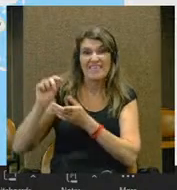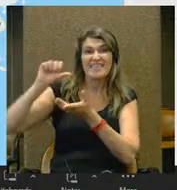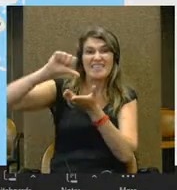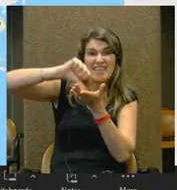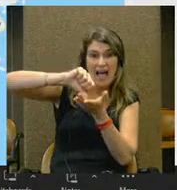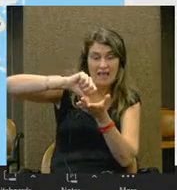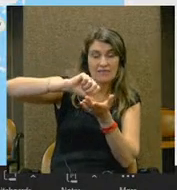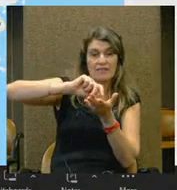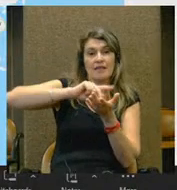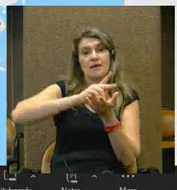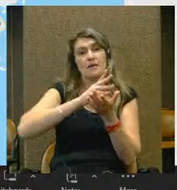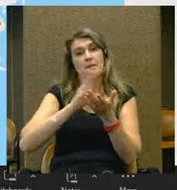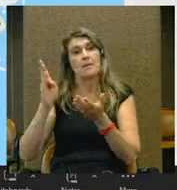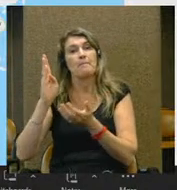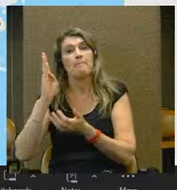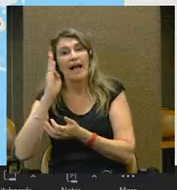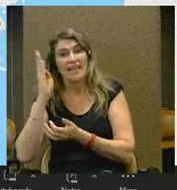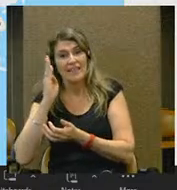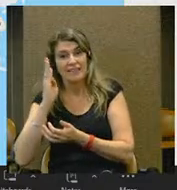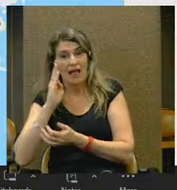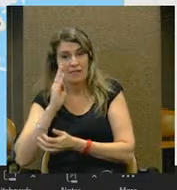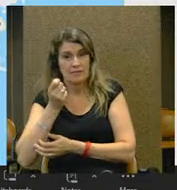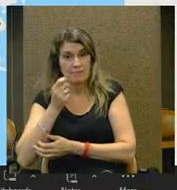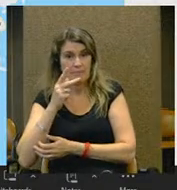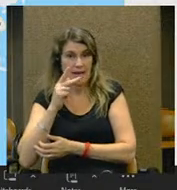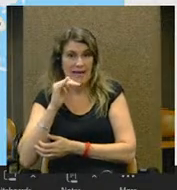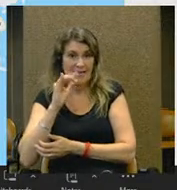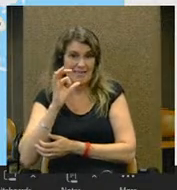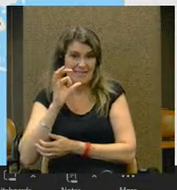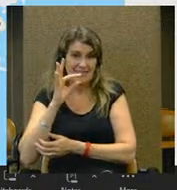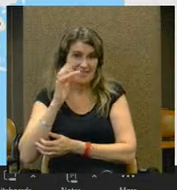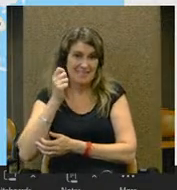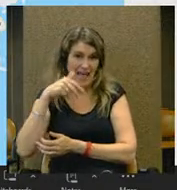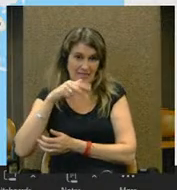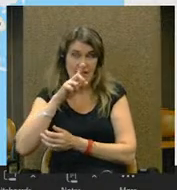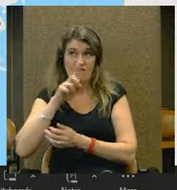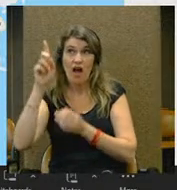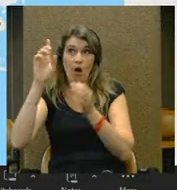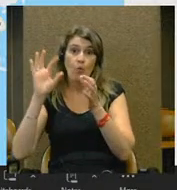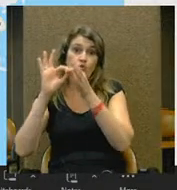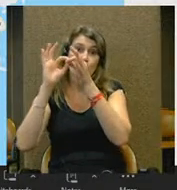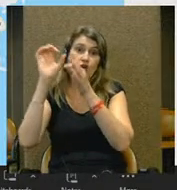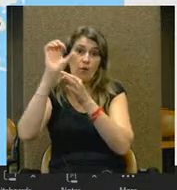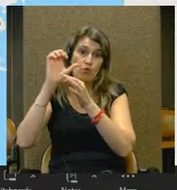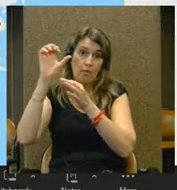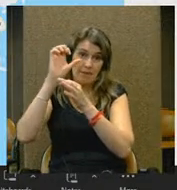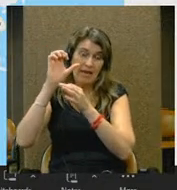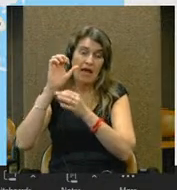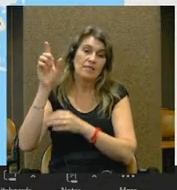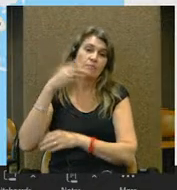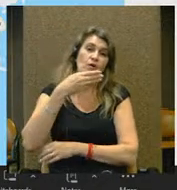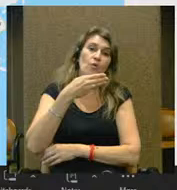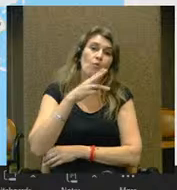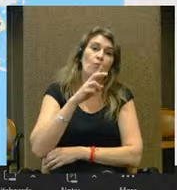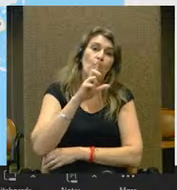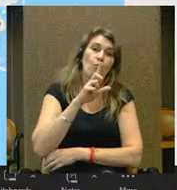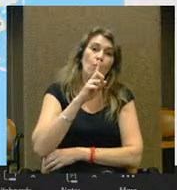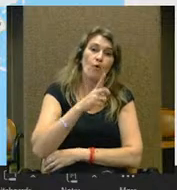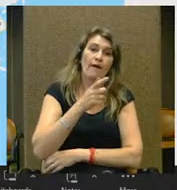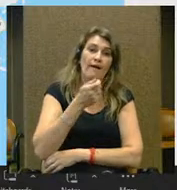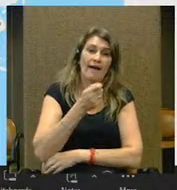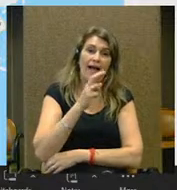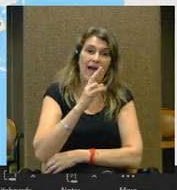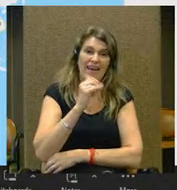Turkey, and then through the EU from Bulgaria and However, there are three other key routes which